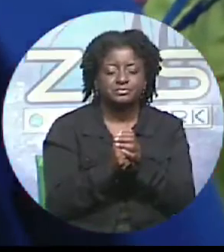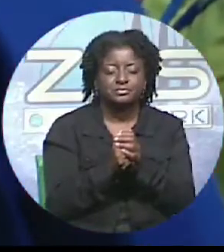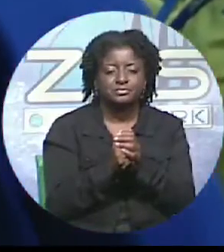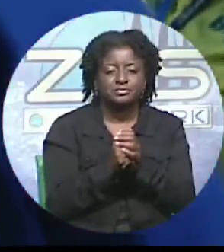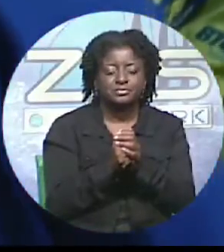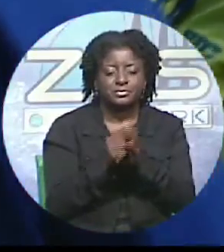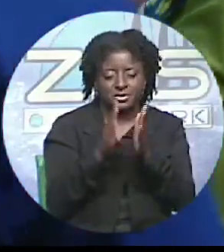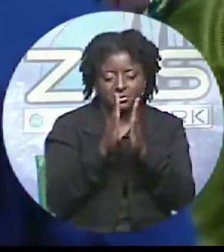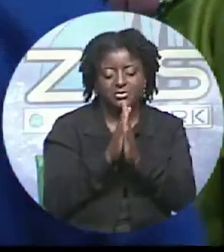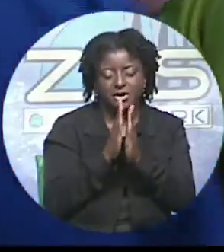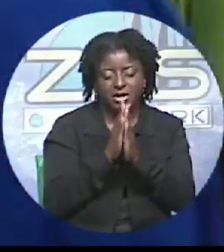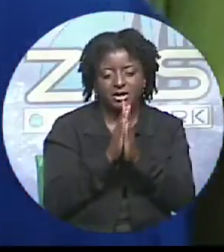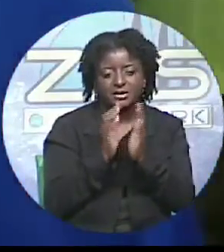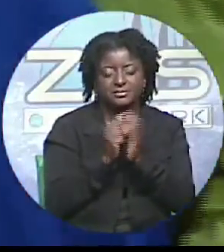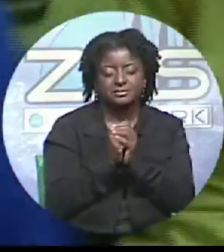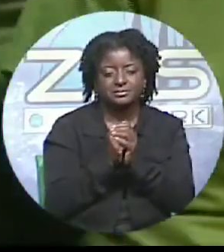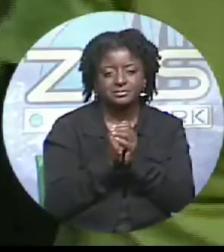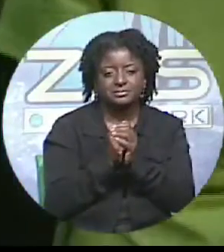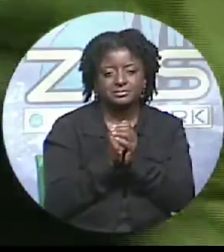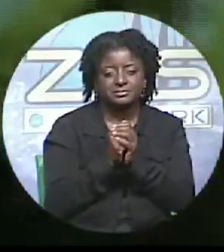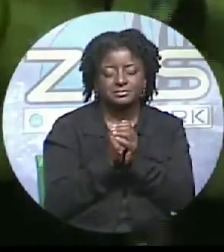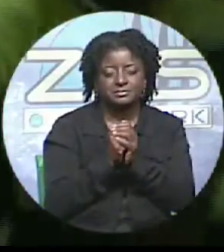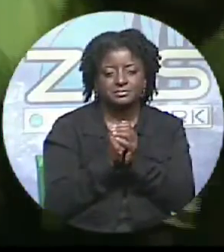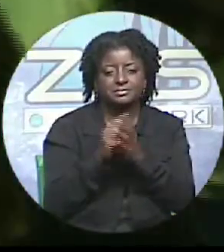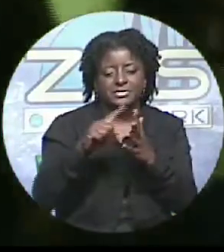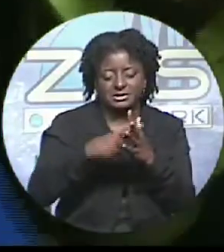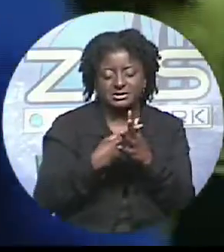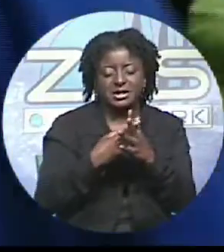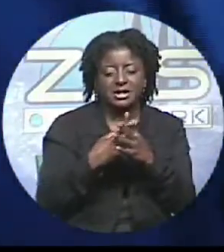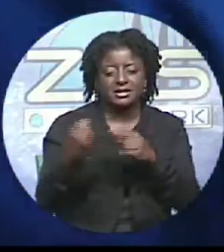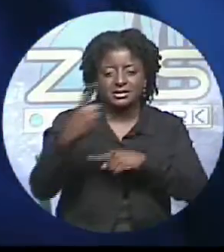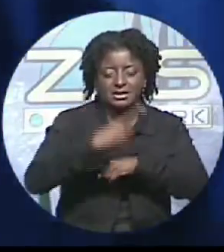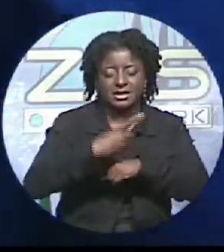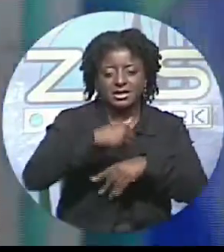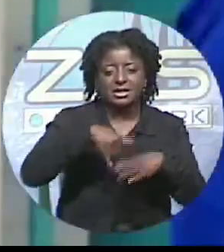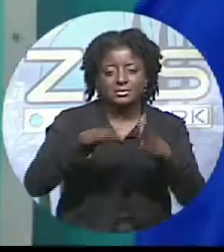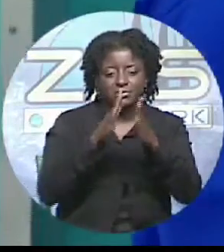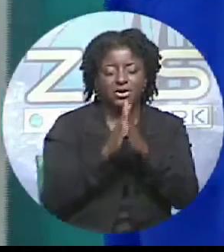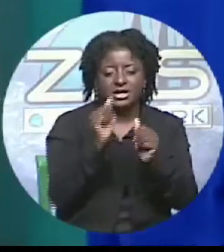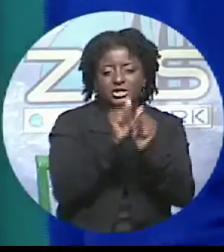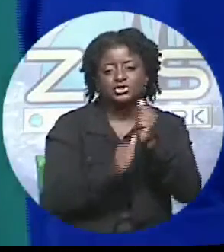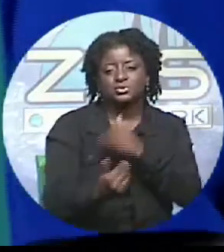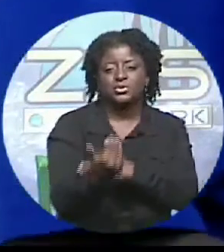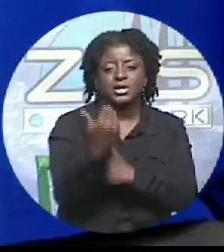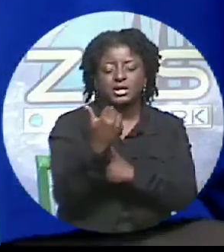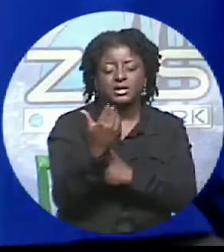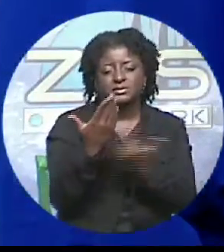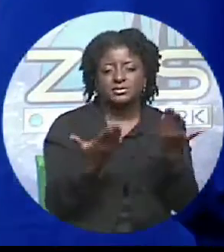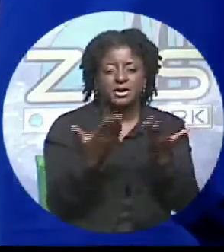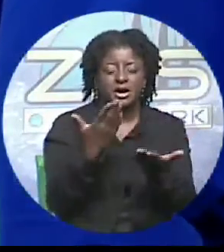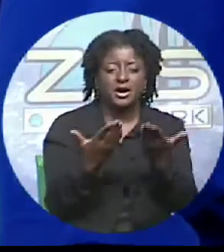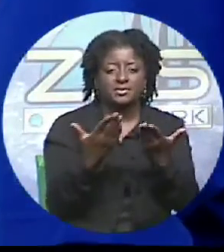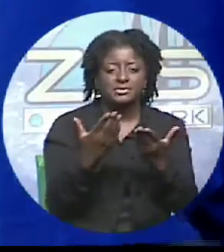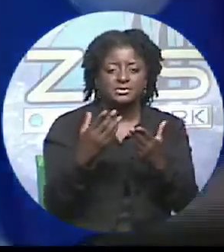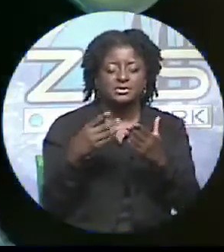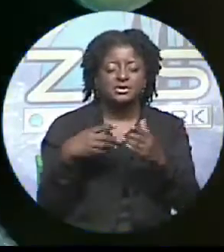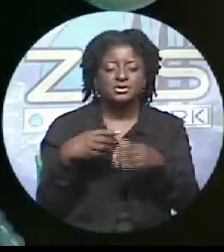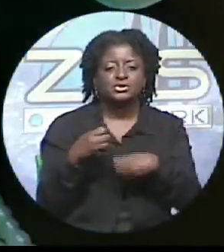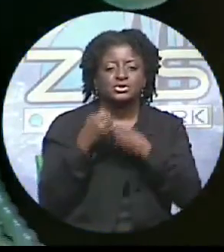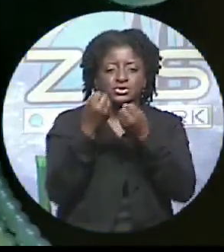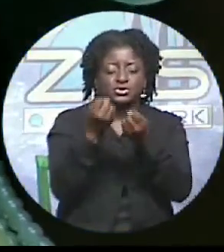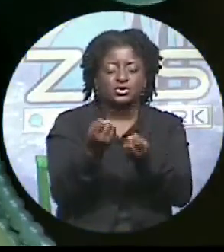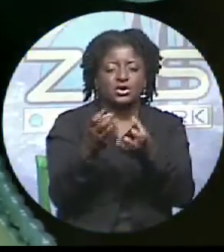pray. Amen. Amen. There you go, Caroline. They start the day in prayer each morning. Perhaps it's the source of their